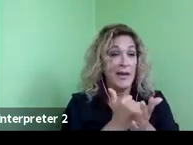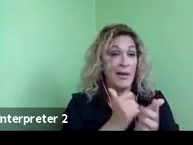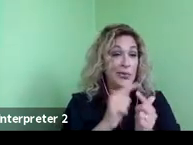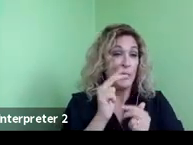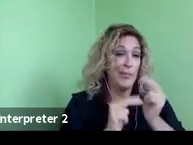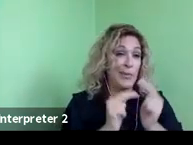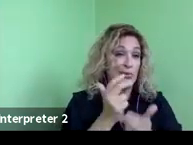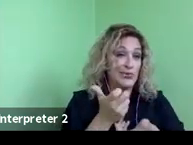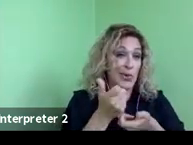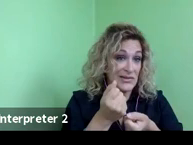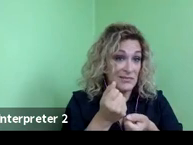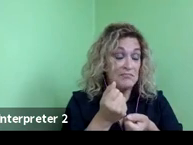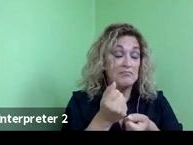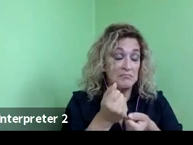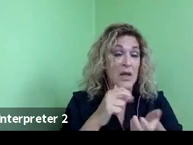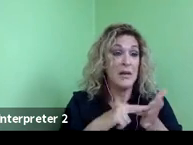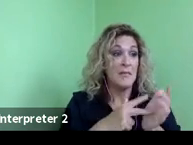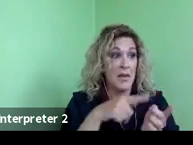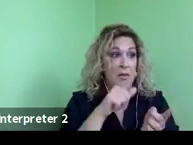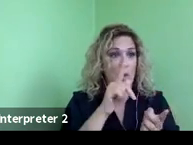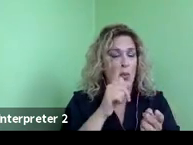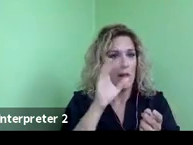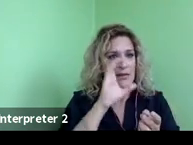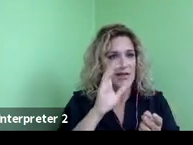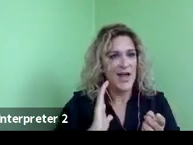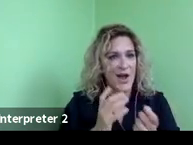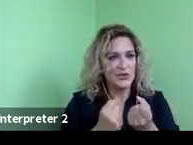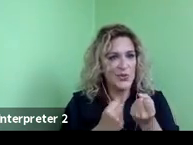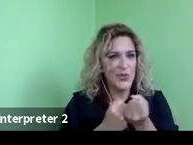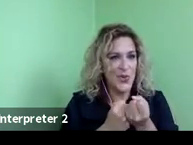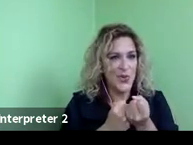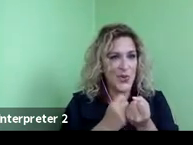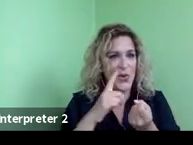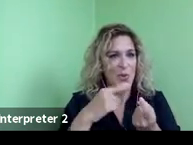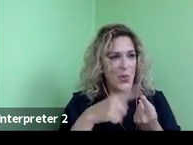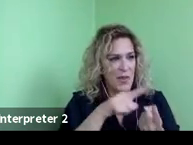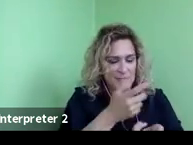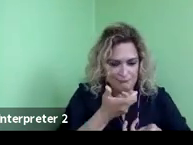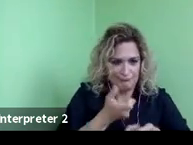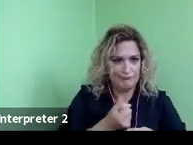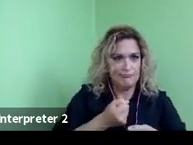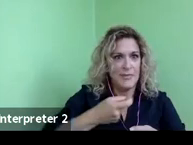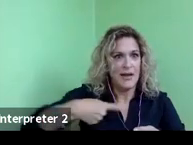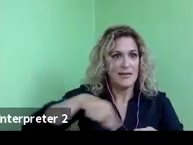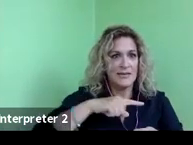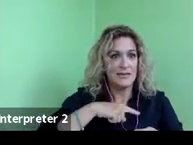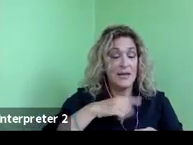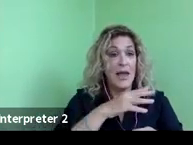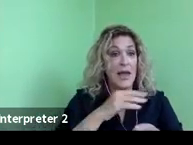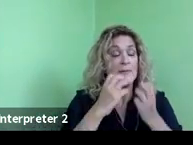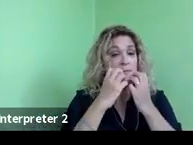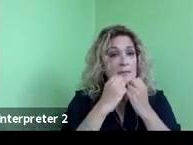they'll seek out our support. It also protects against accidental harm, because while it may be our